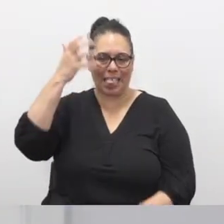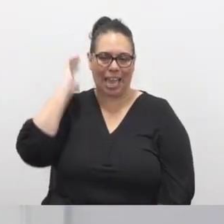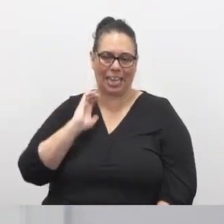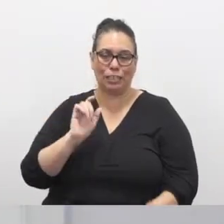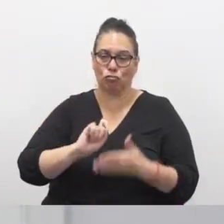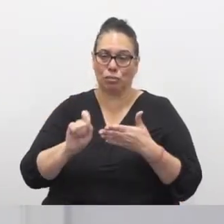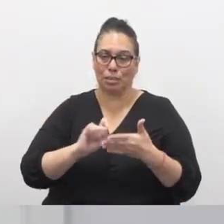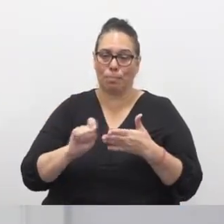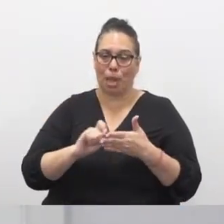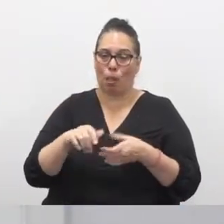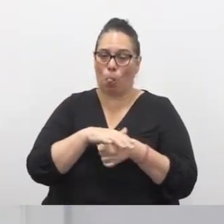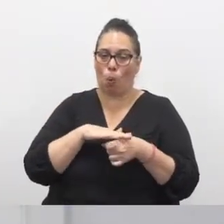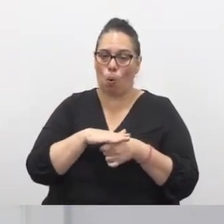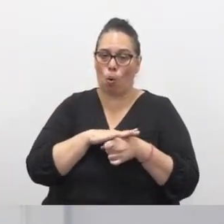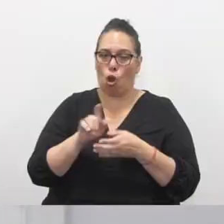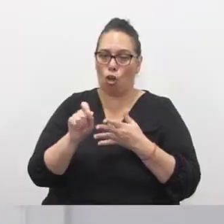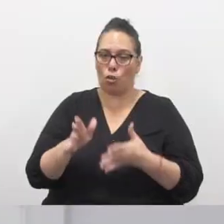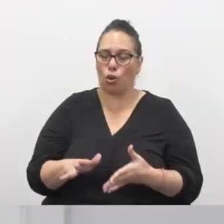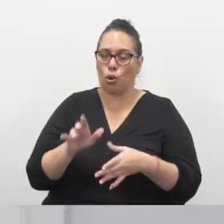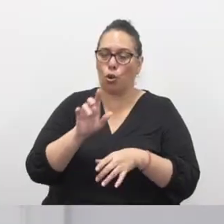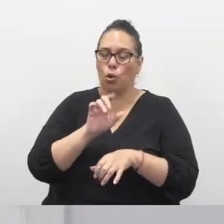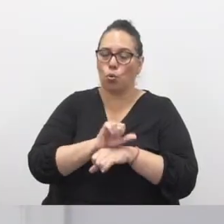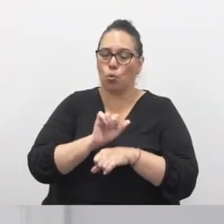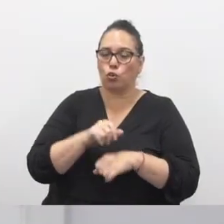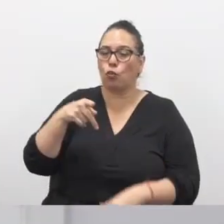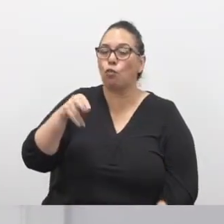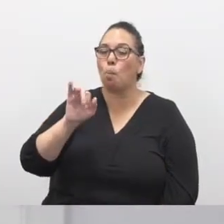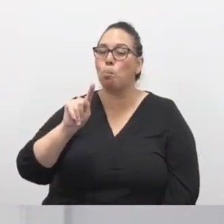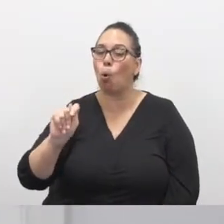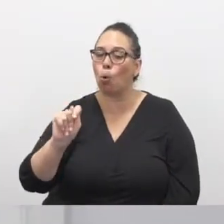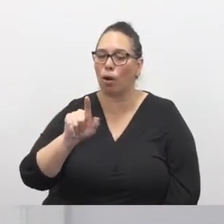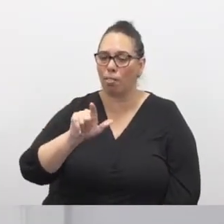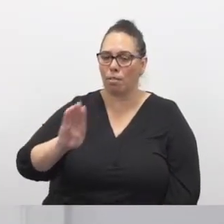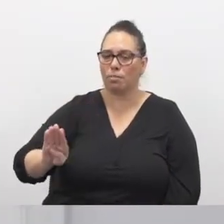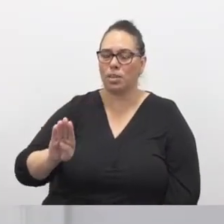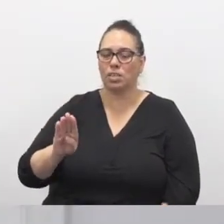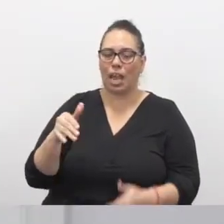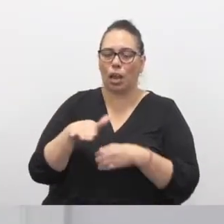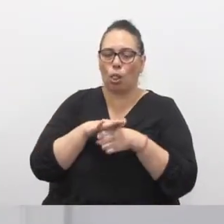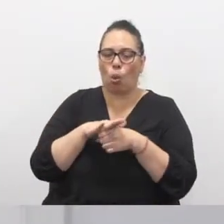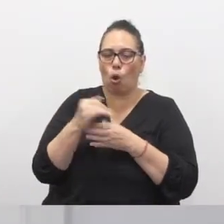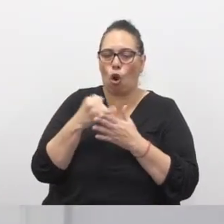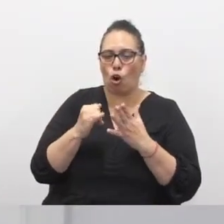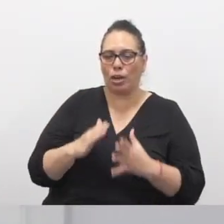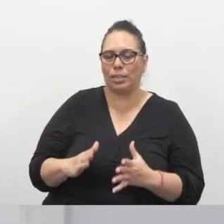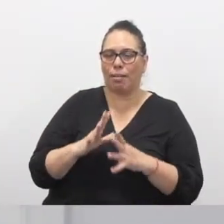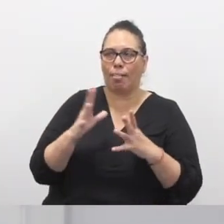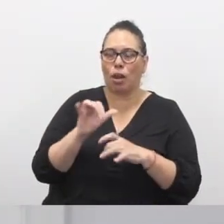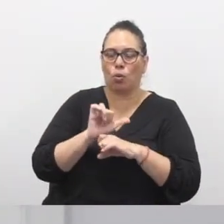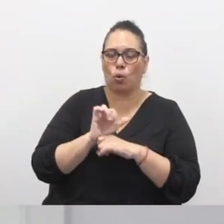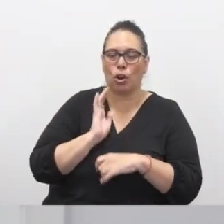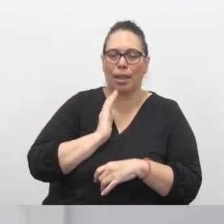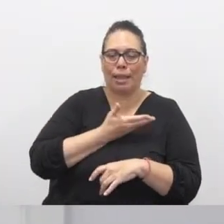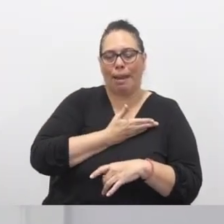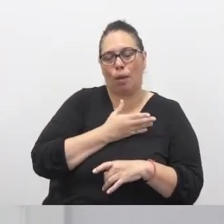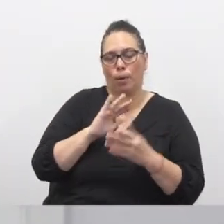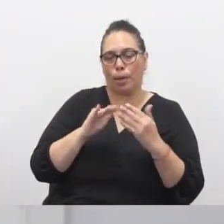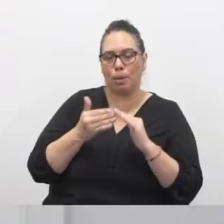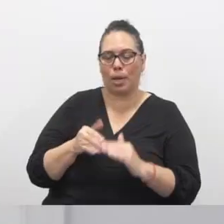local author who works for the Port of Long Beach and a local artist who does a lot of work in our community, Michelle